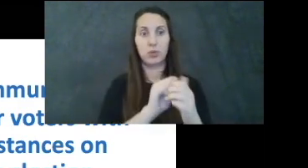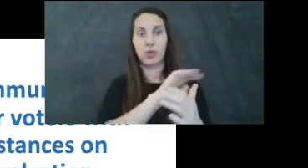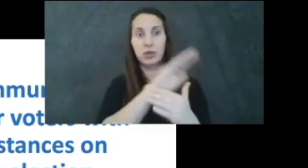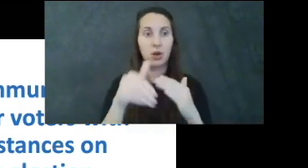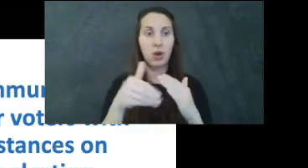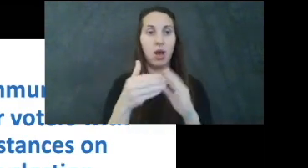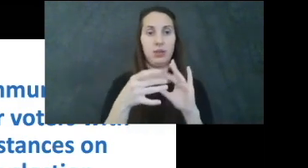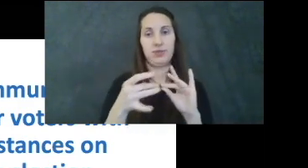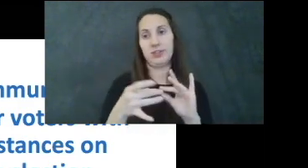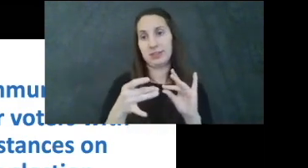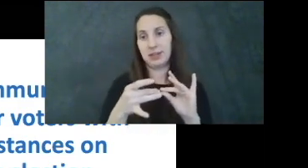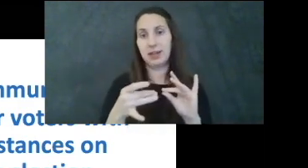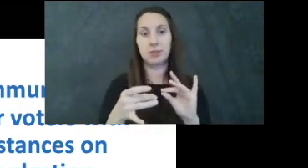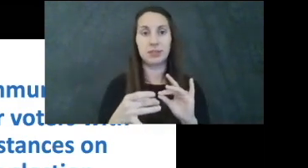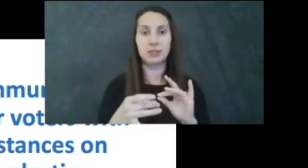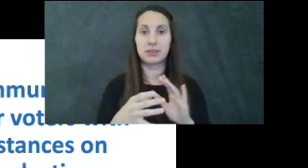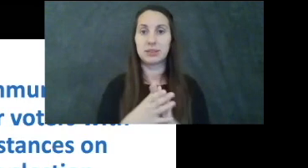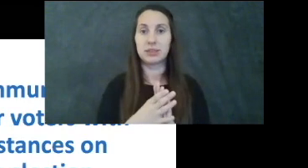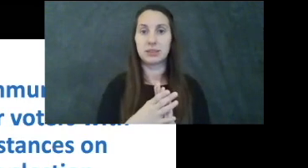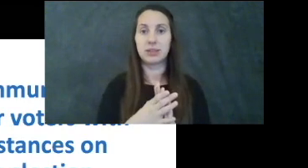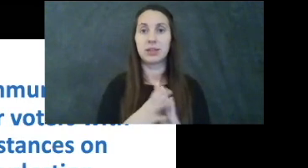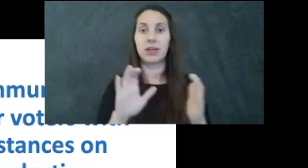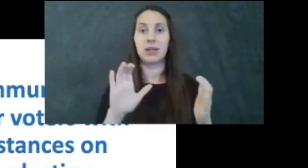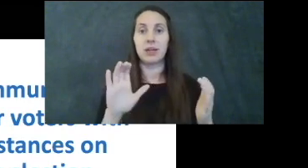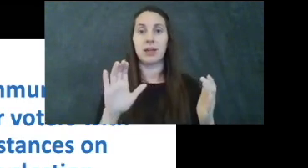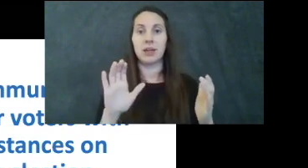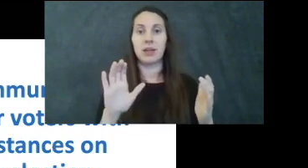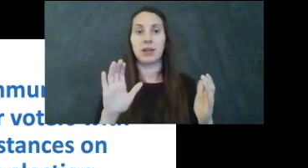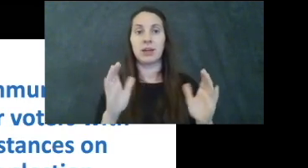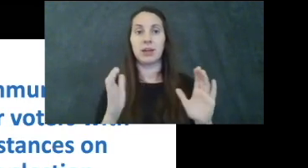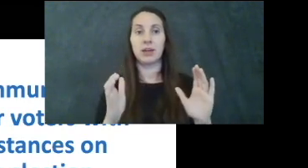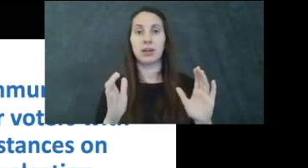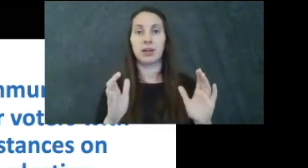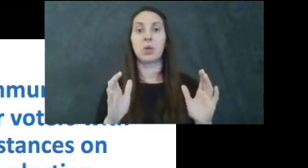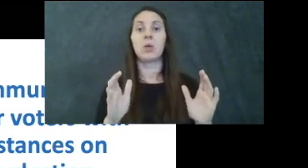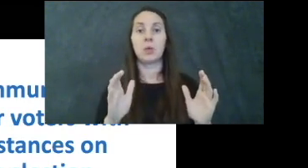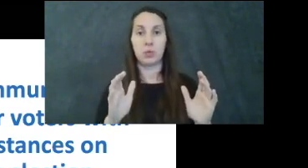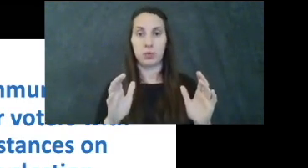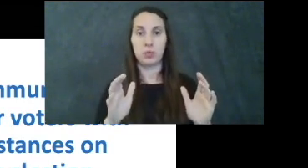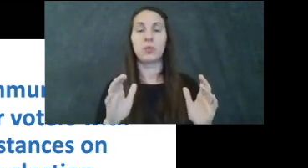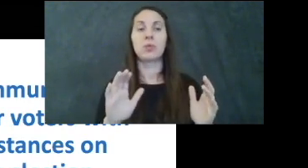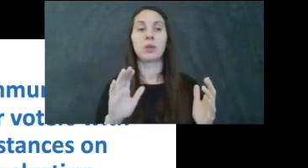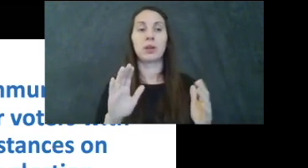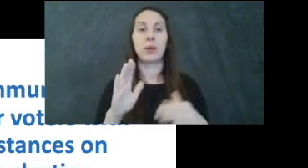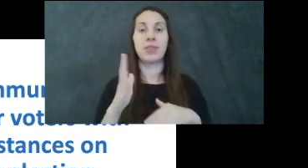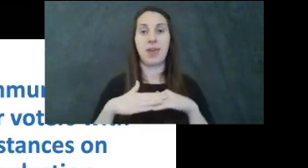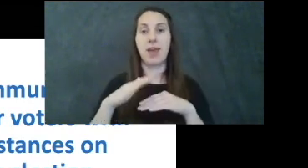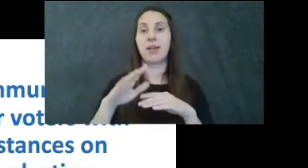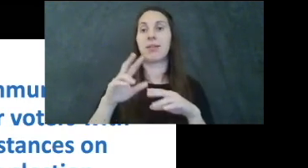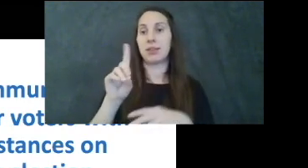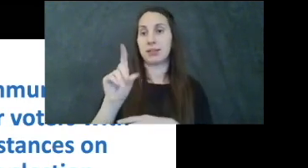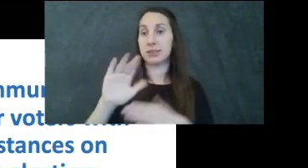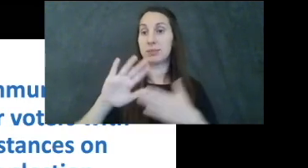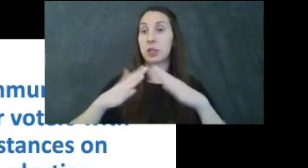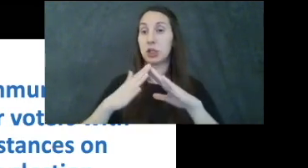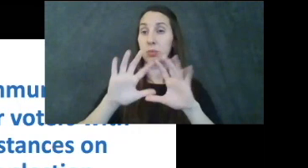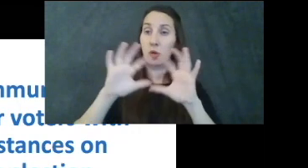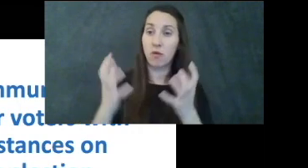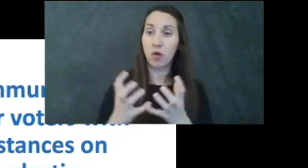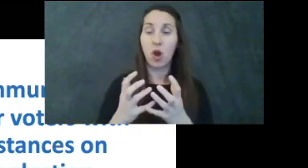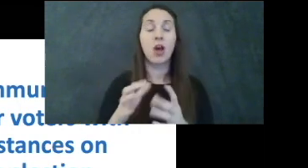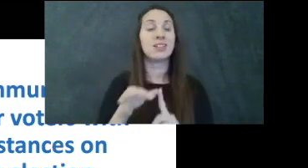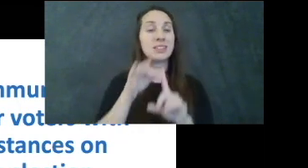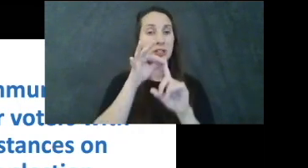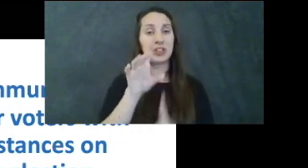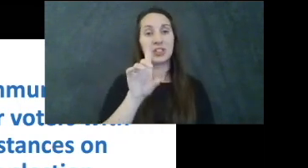at higher rates than the community overall. And Biden voters, particularly Biden voters who heard about